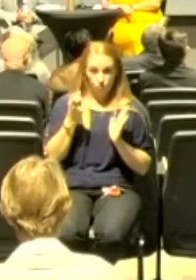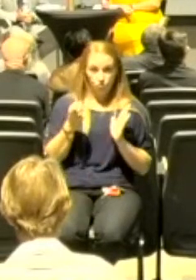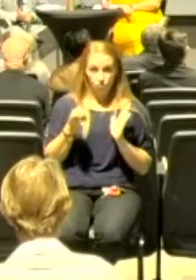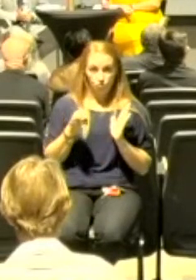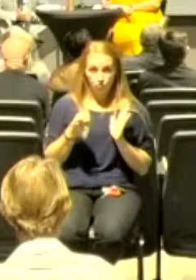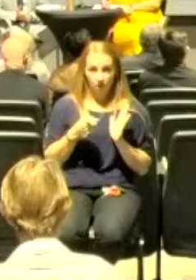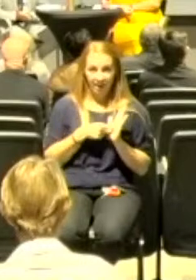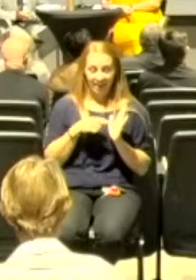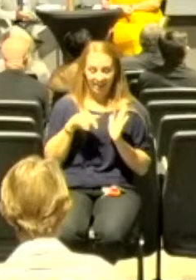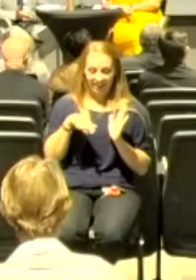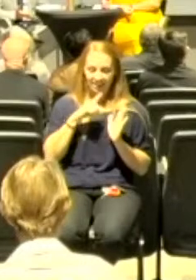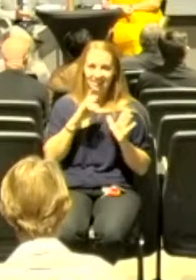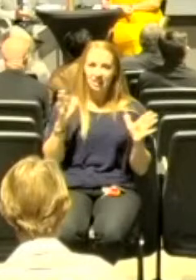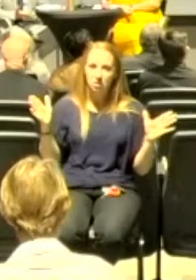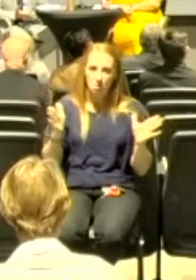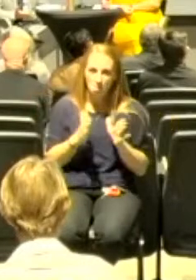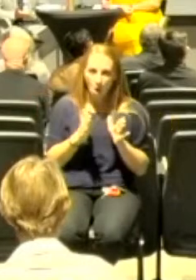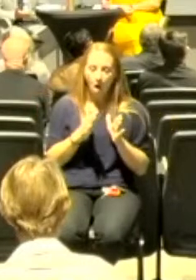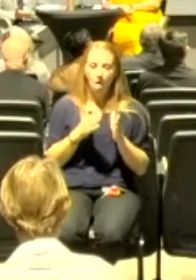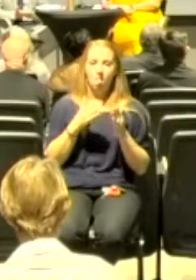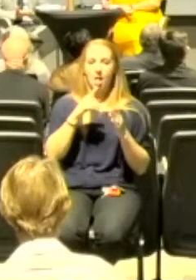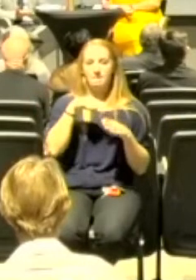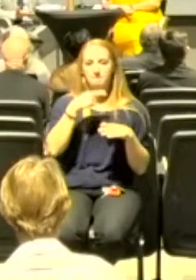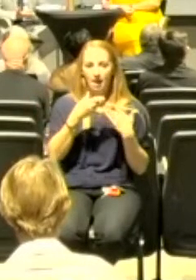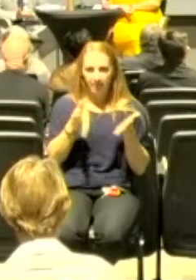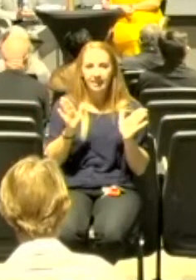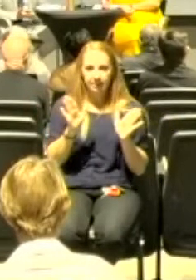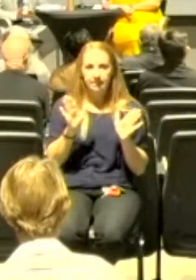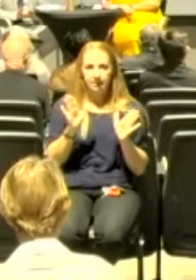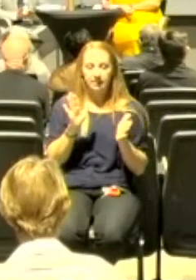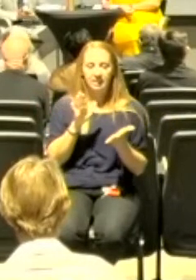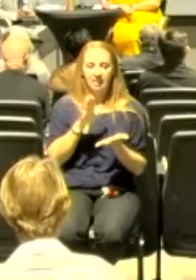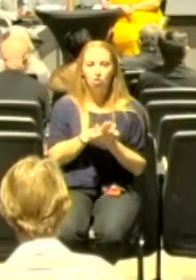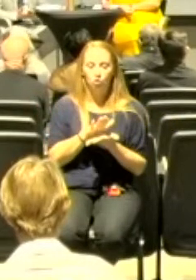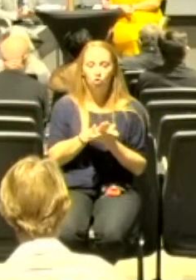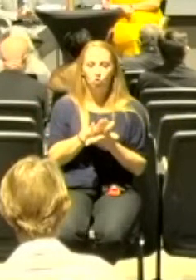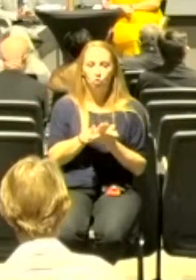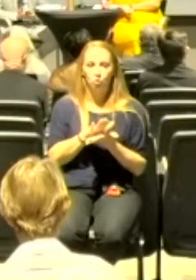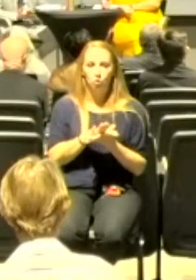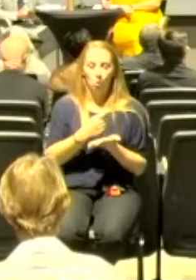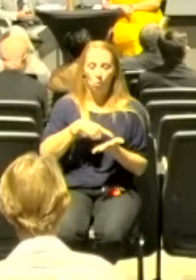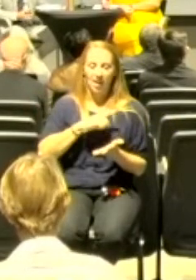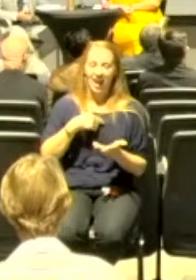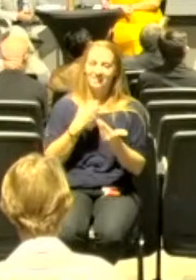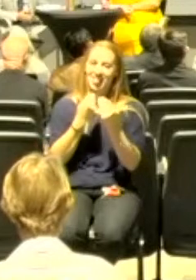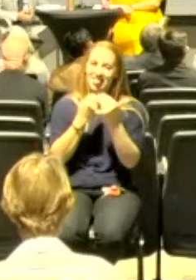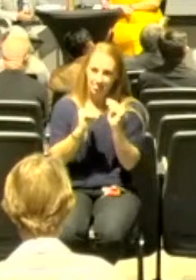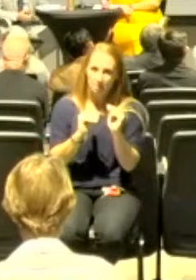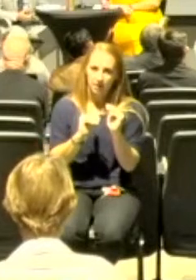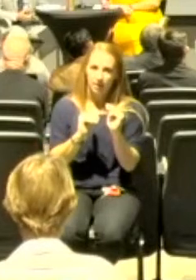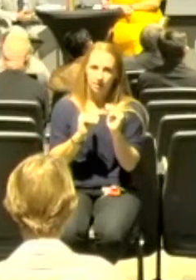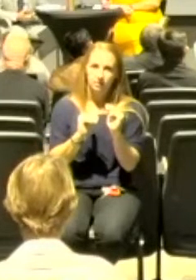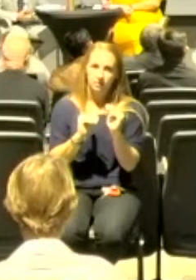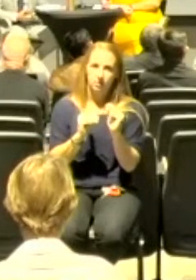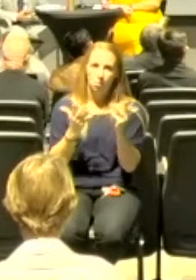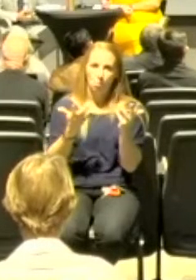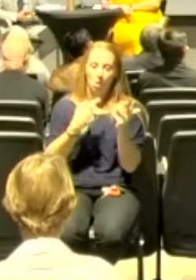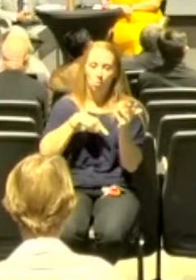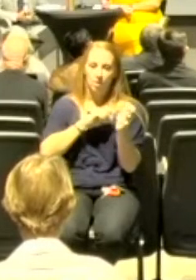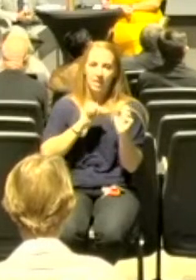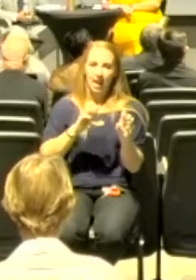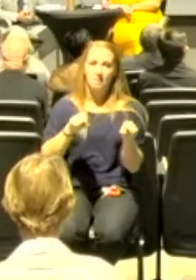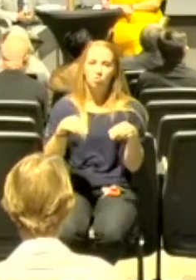We recognize we are a small public institution. We are limited in what we can provide in terms